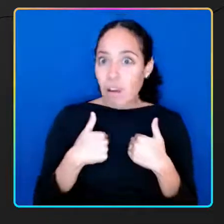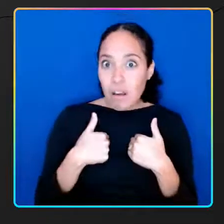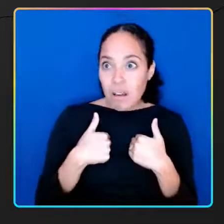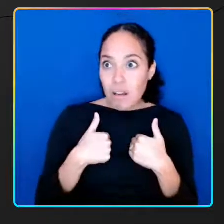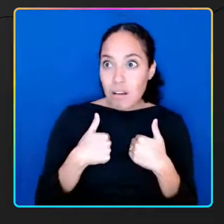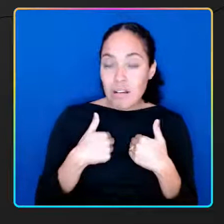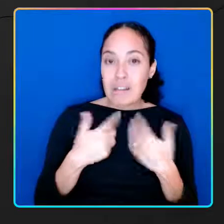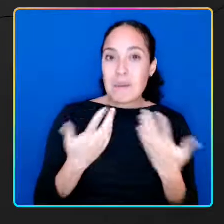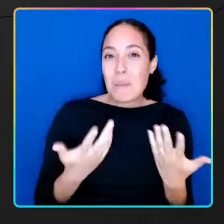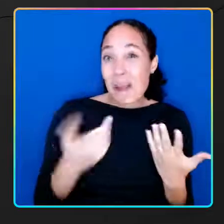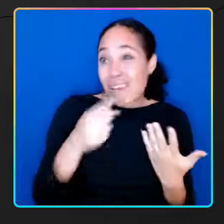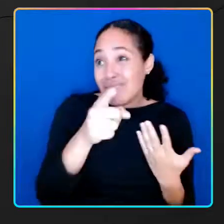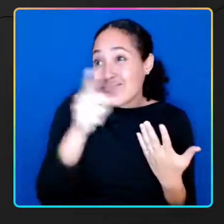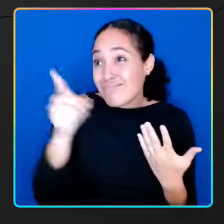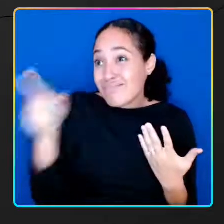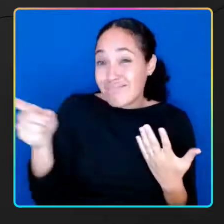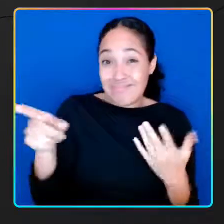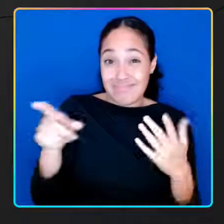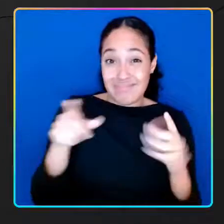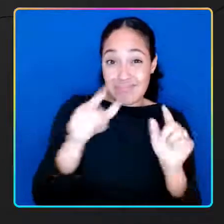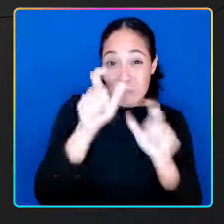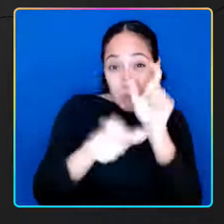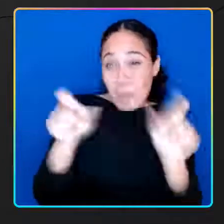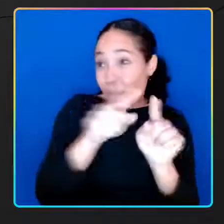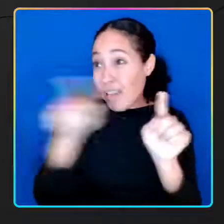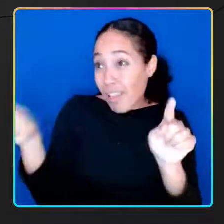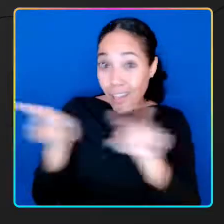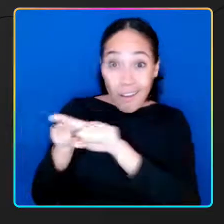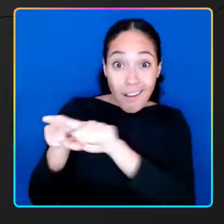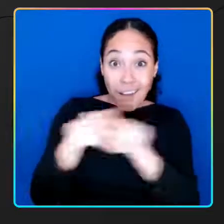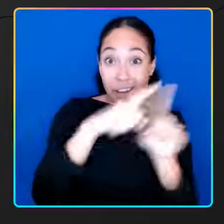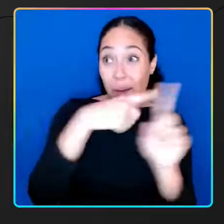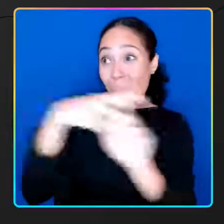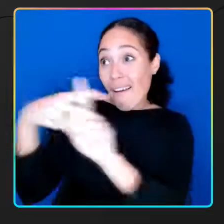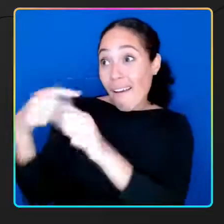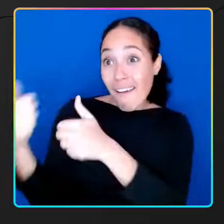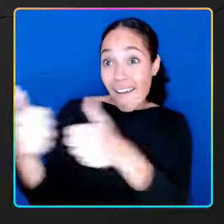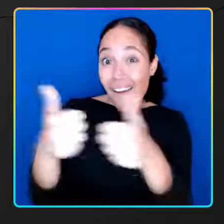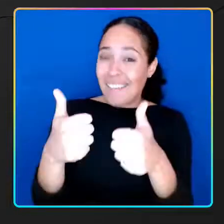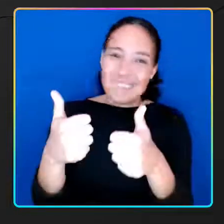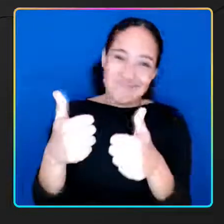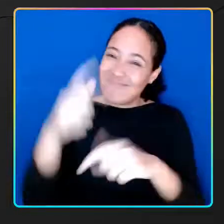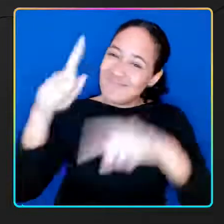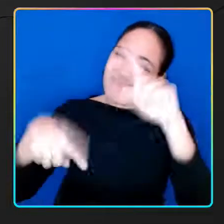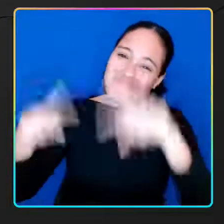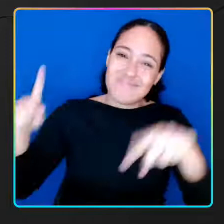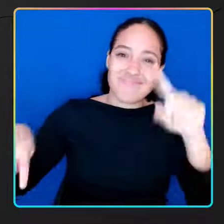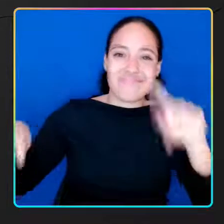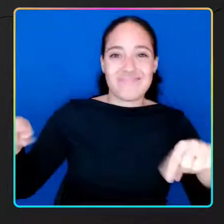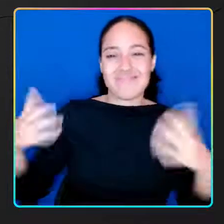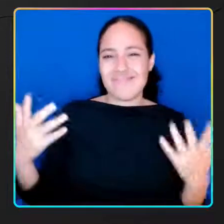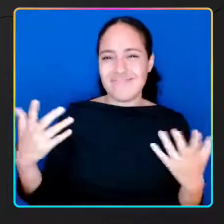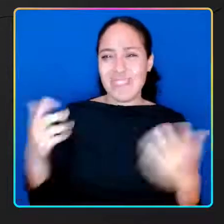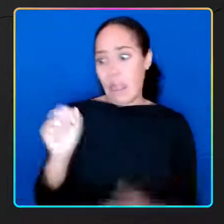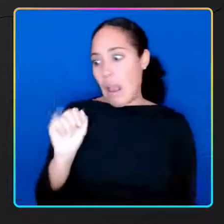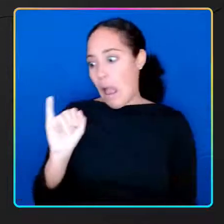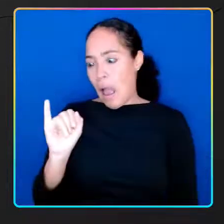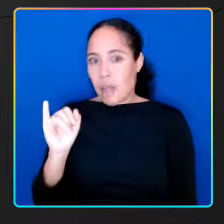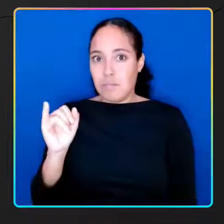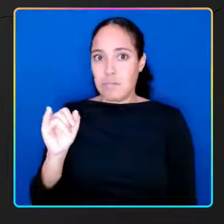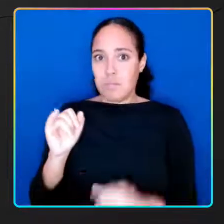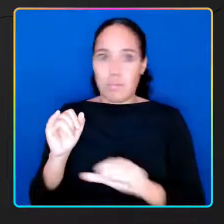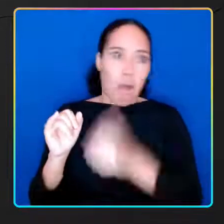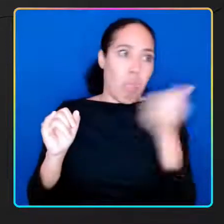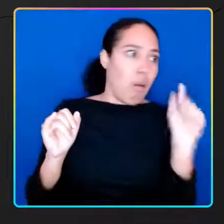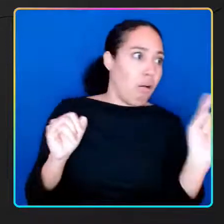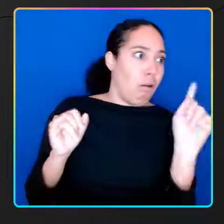there, obviously. We know that in tech. That's not just AI. But yeah, I agree with